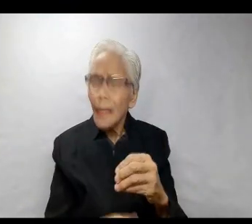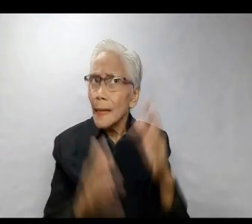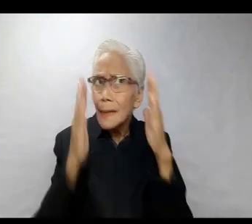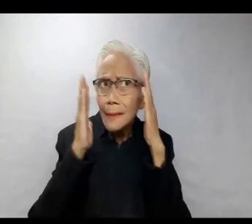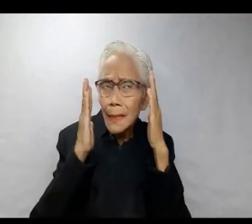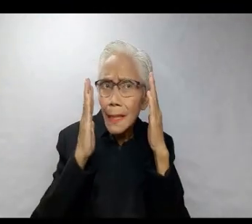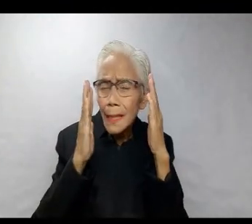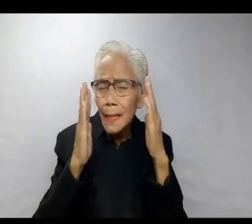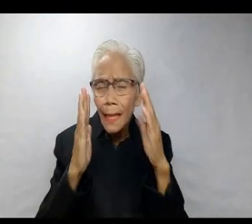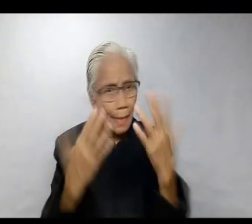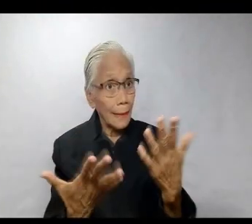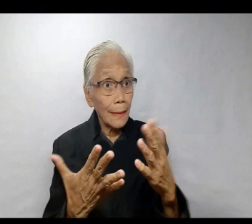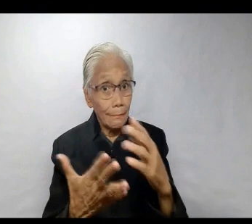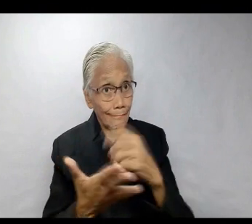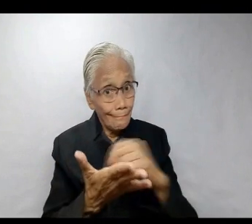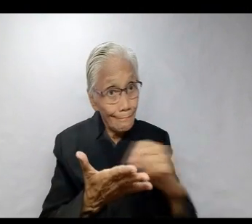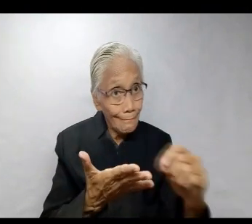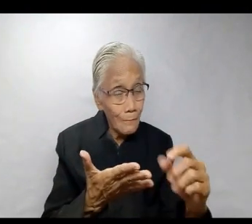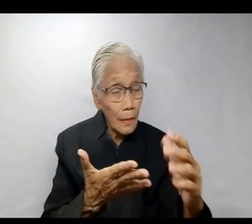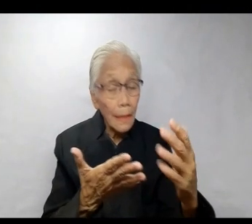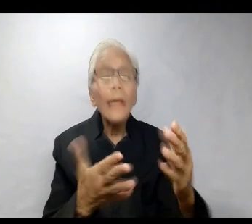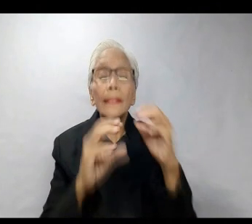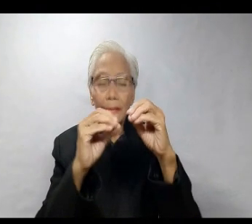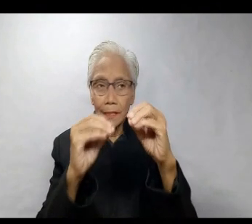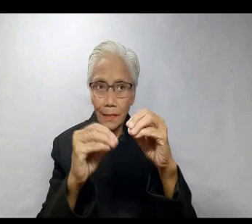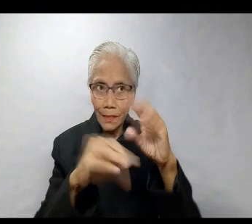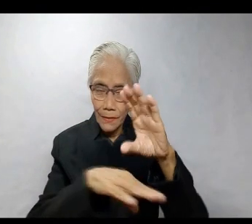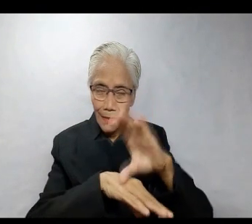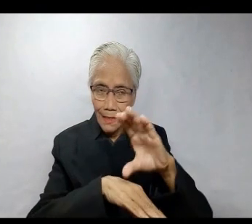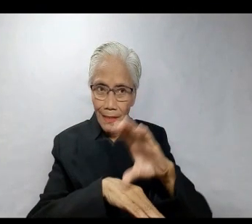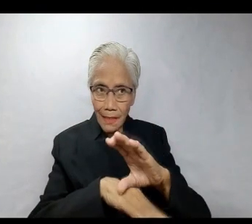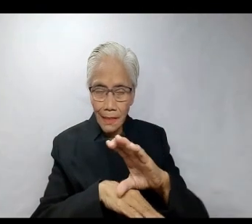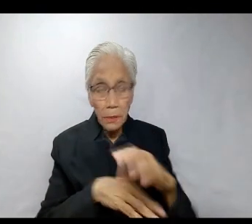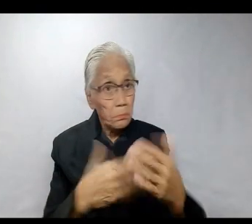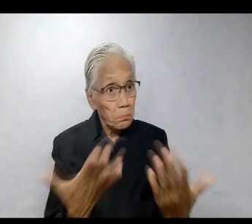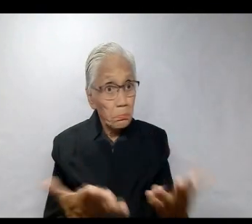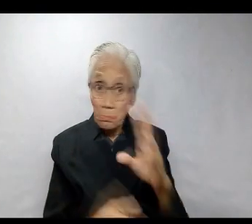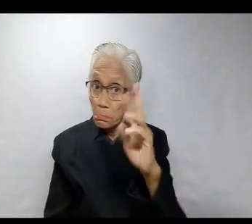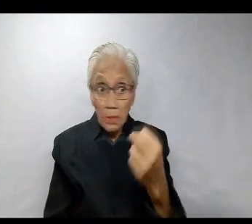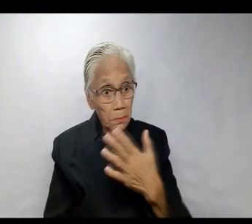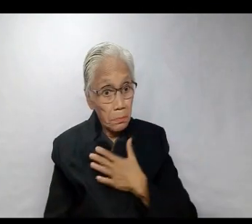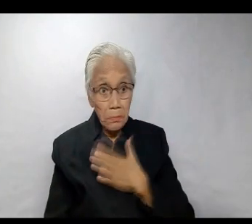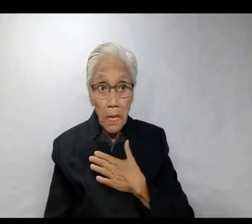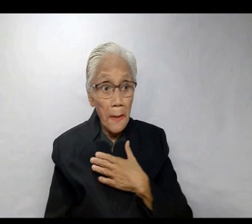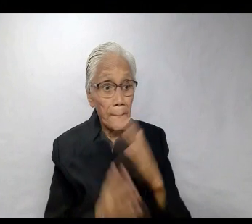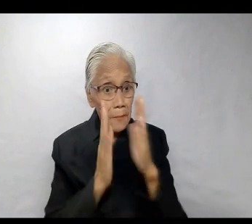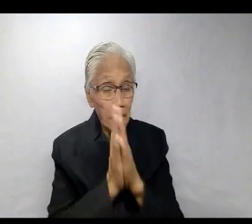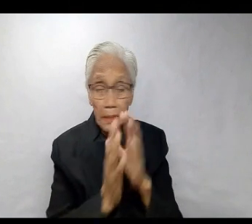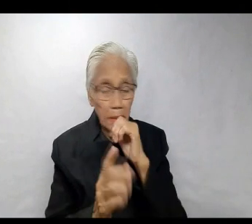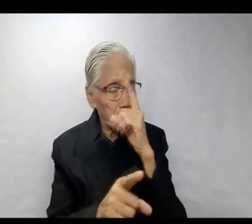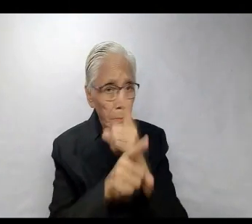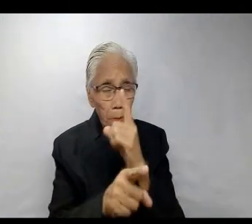and acting on the teachings of the church. Well, obviously, when my prayer is not right with his